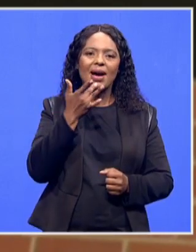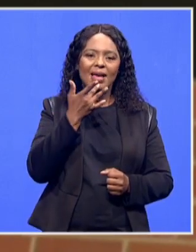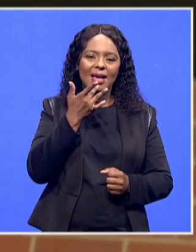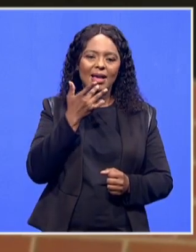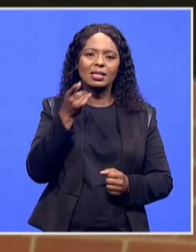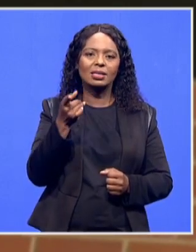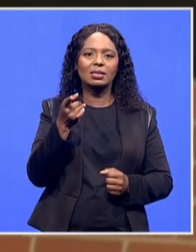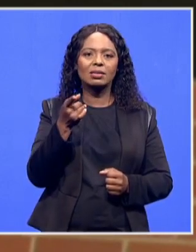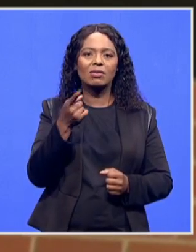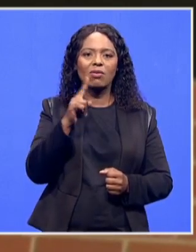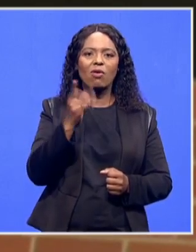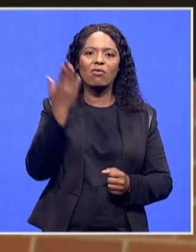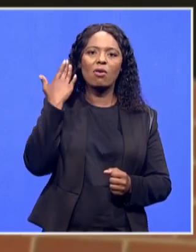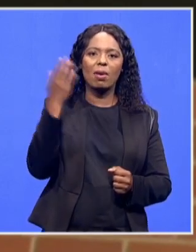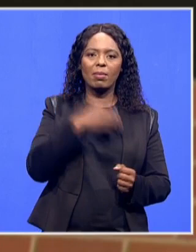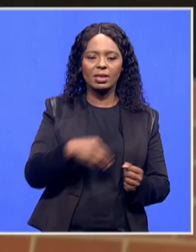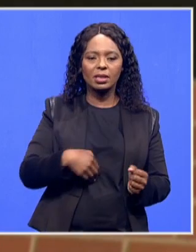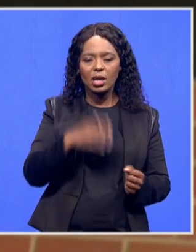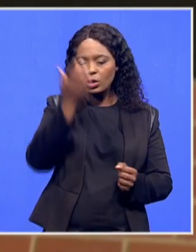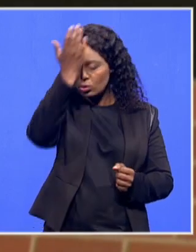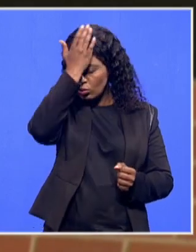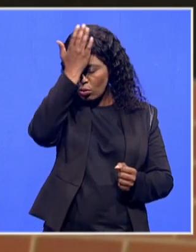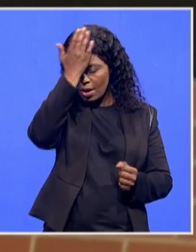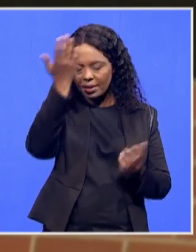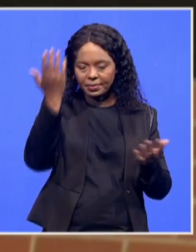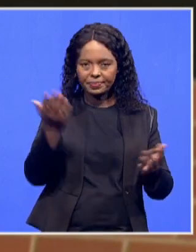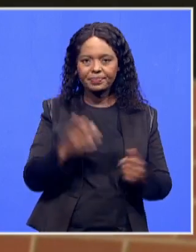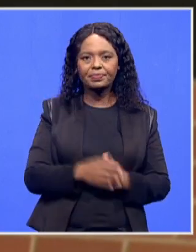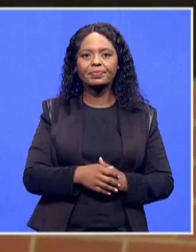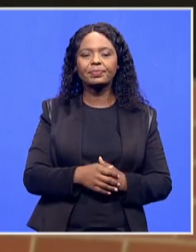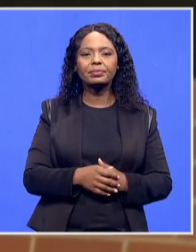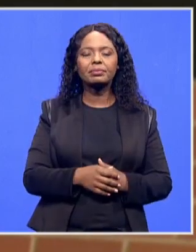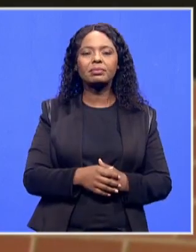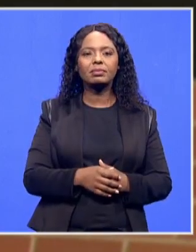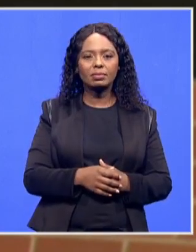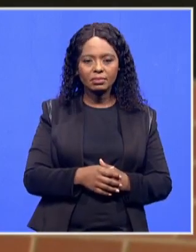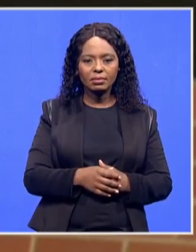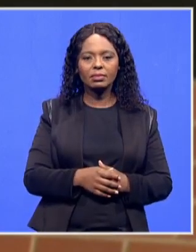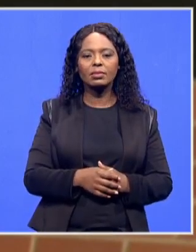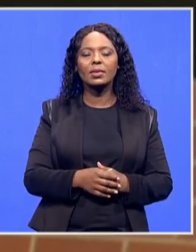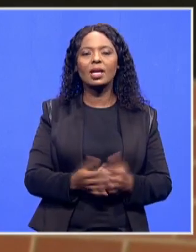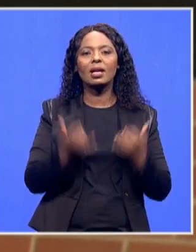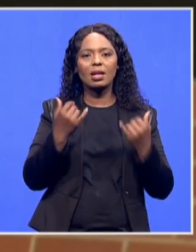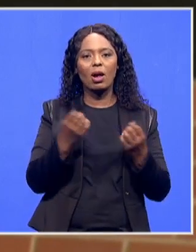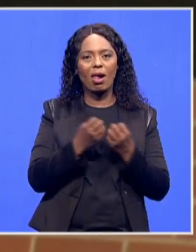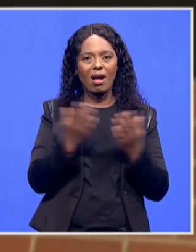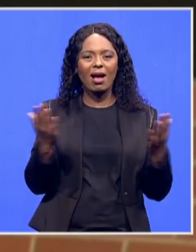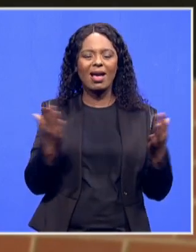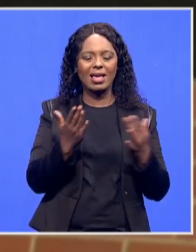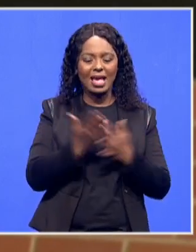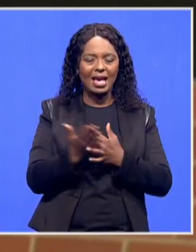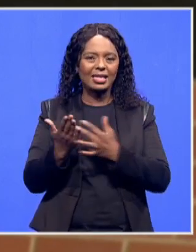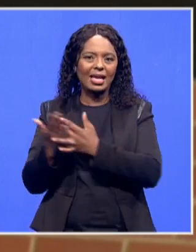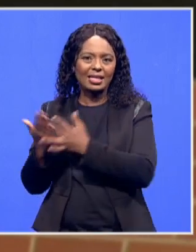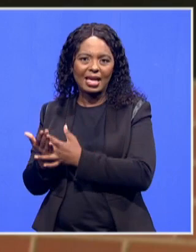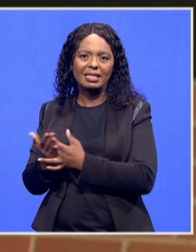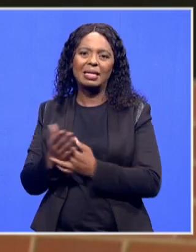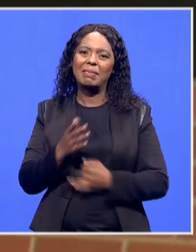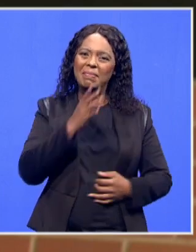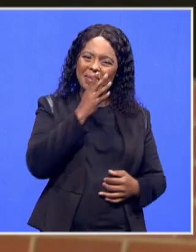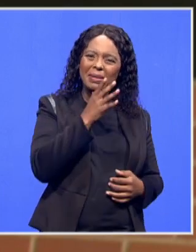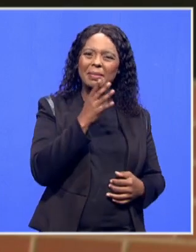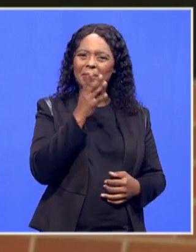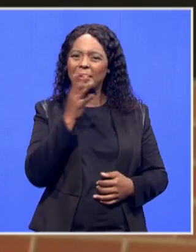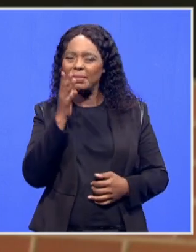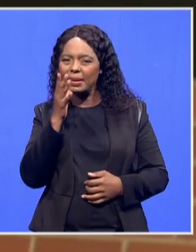former President Jacob Zuma. So these things have come up. We've been watching this play out for several years now. Where we are right now, we can tell you that